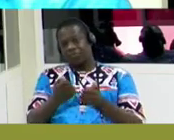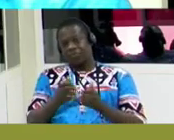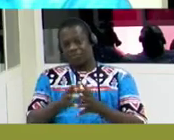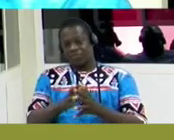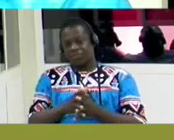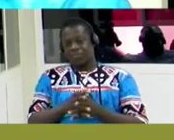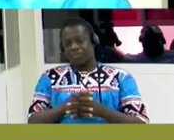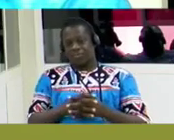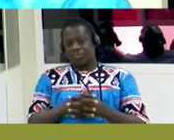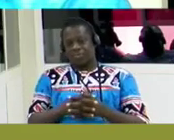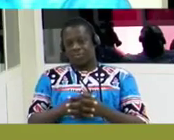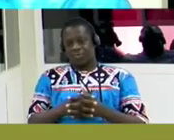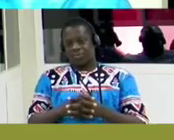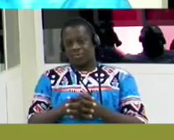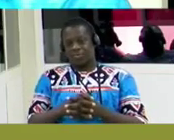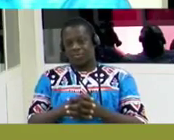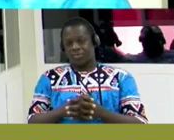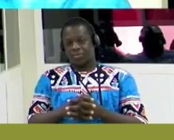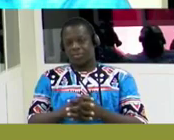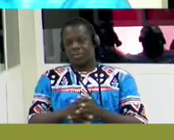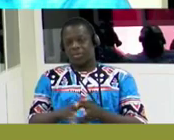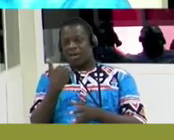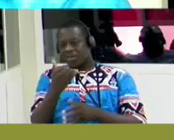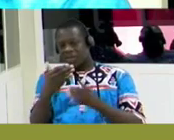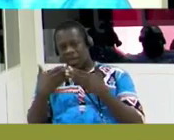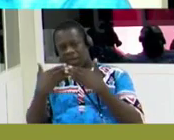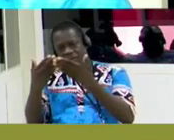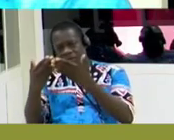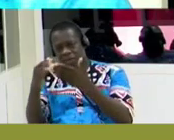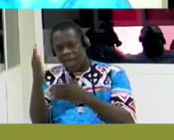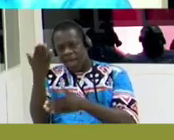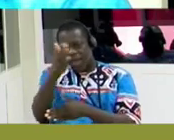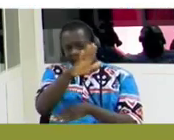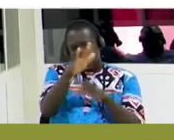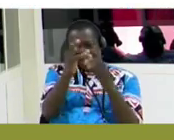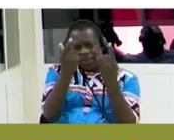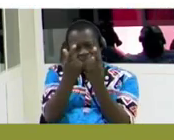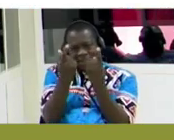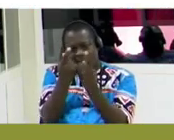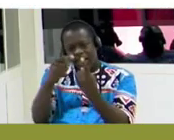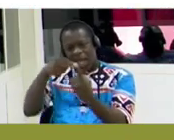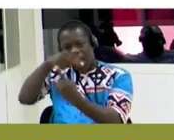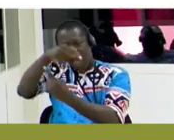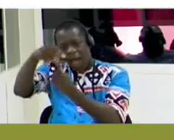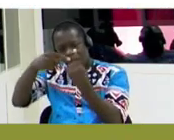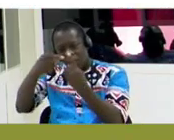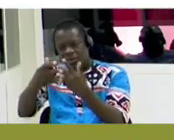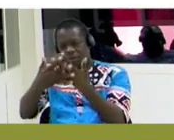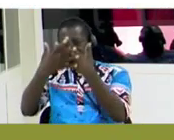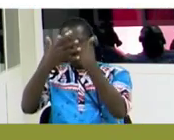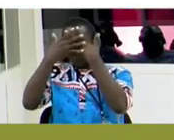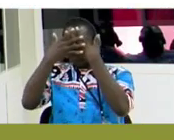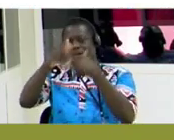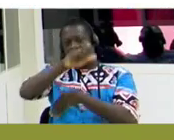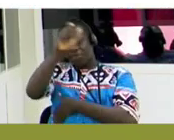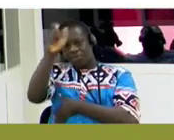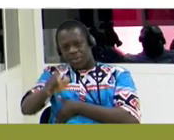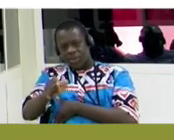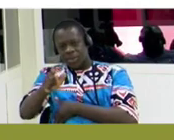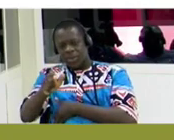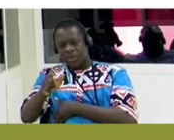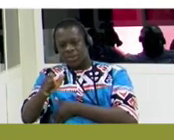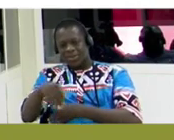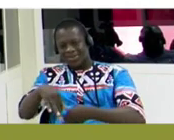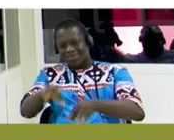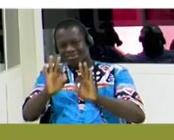Were they told anything about prisoners? About prisoners? Yes, to take or not to take prisoners. Did they say